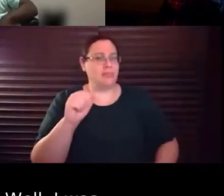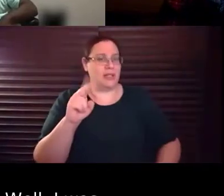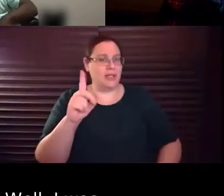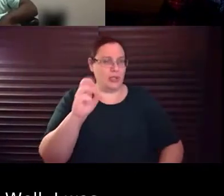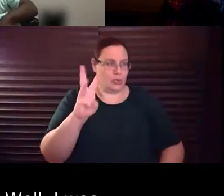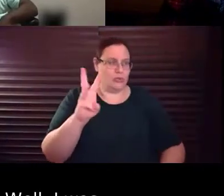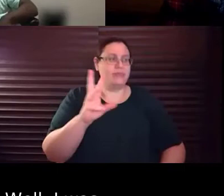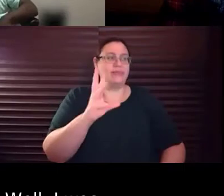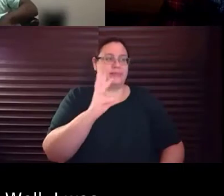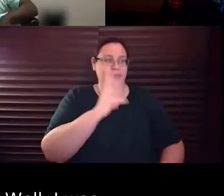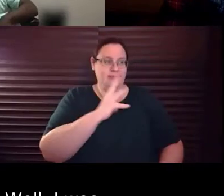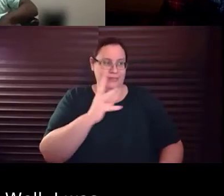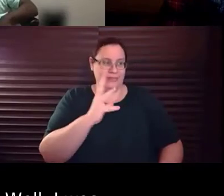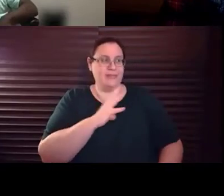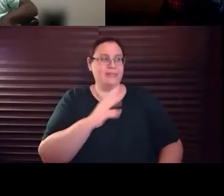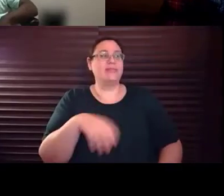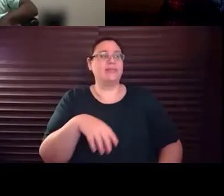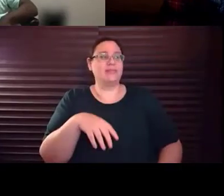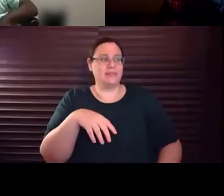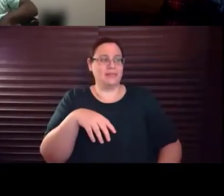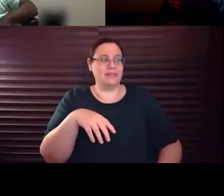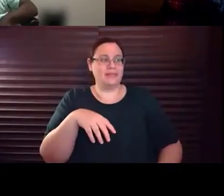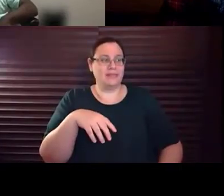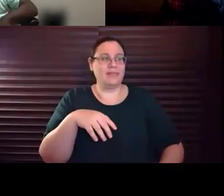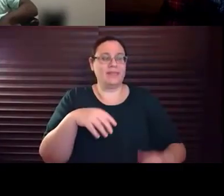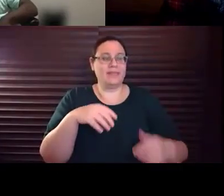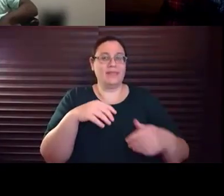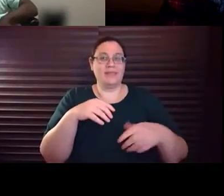the 5 writers for Mike,